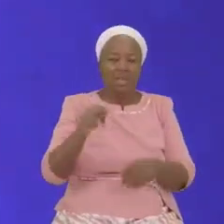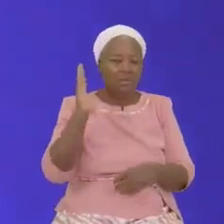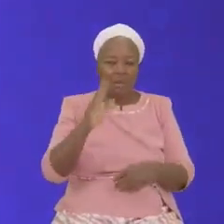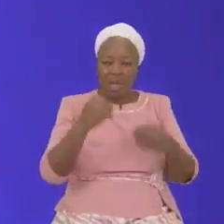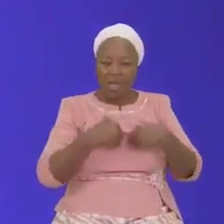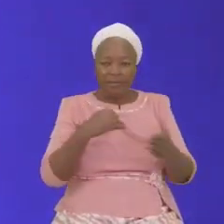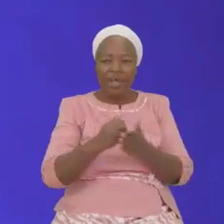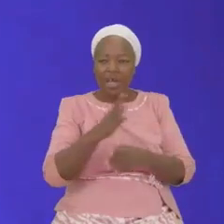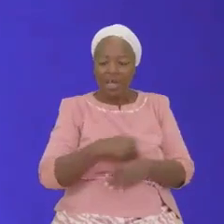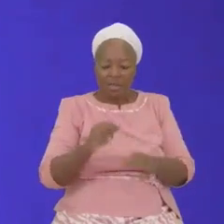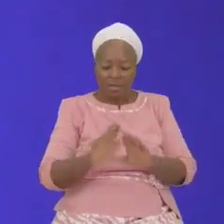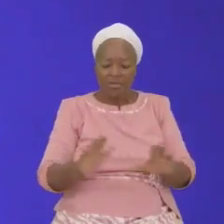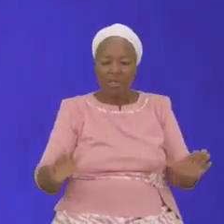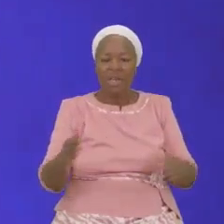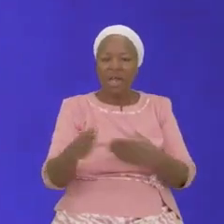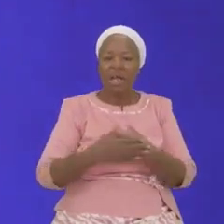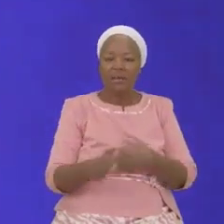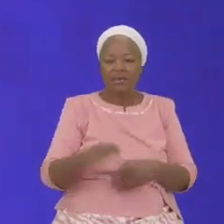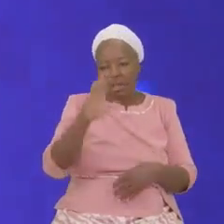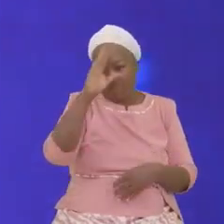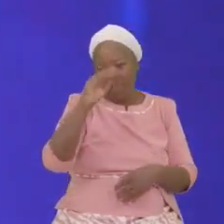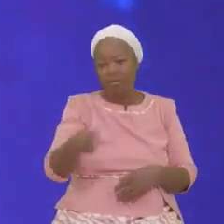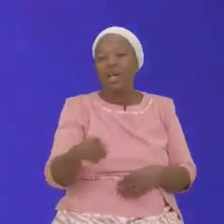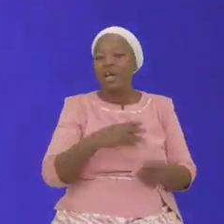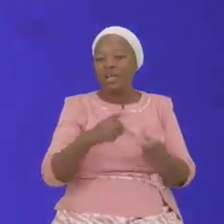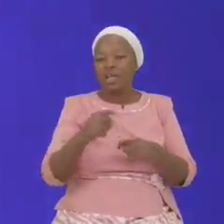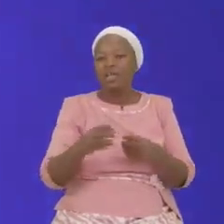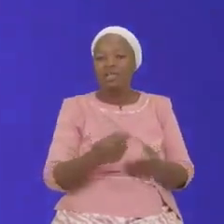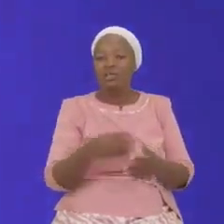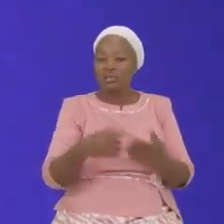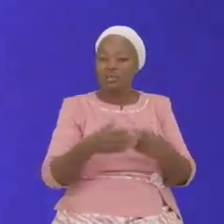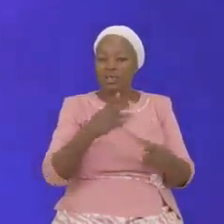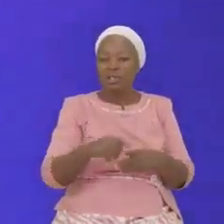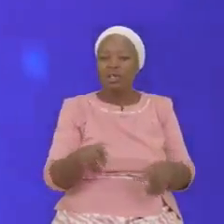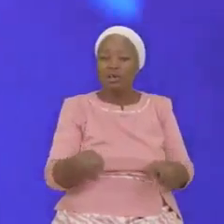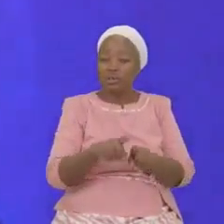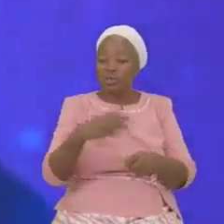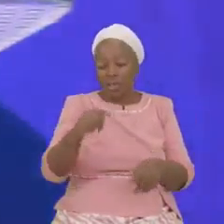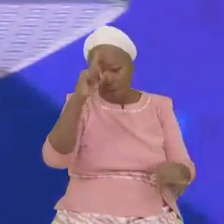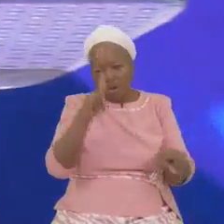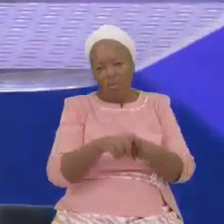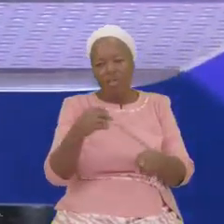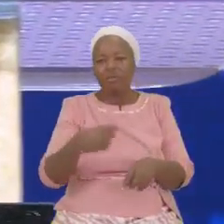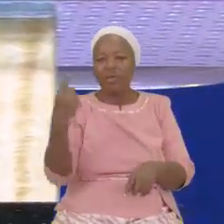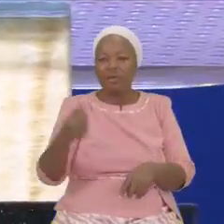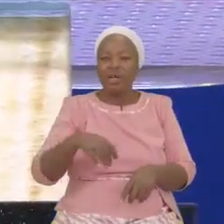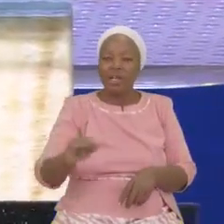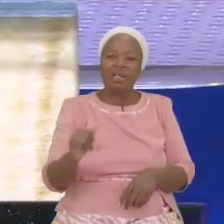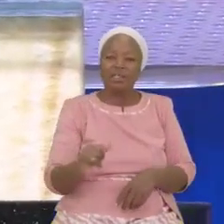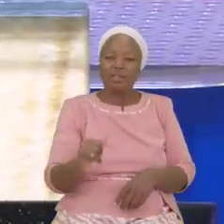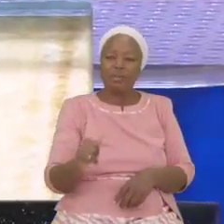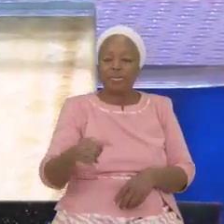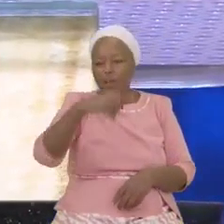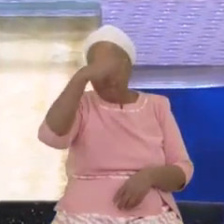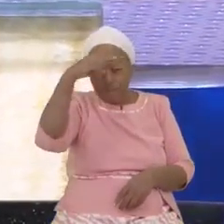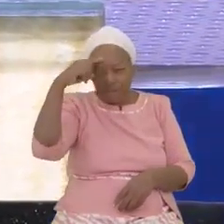the seed after him, even the covenant of an everlasting priesthood.